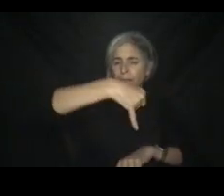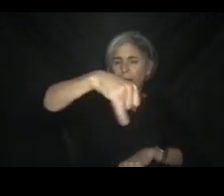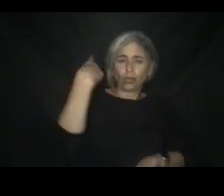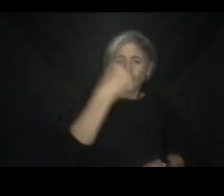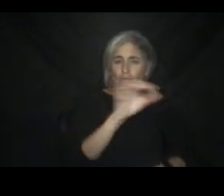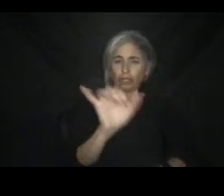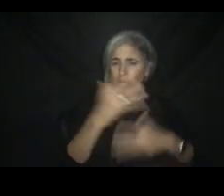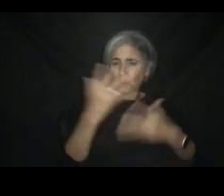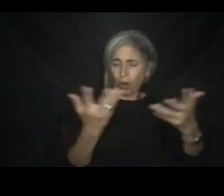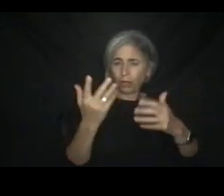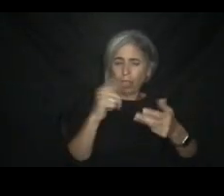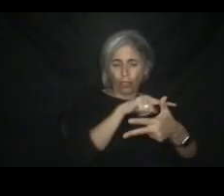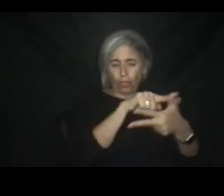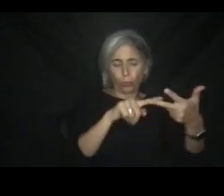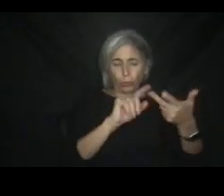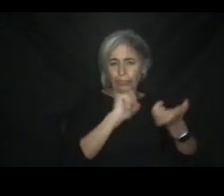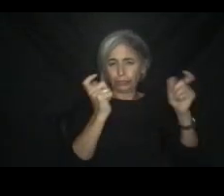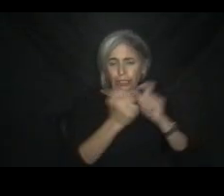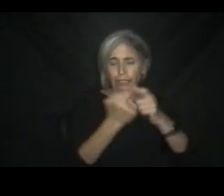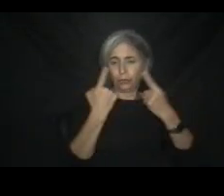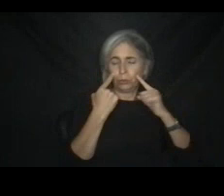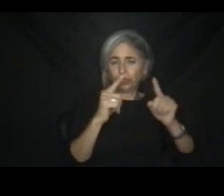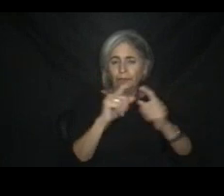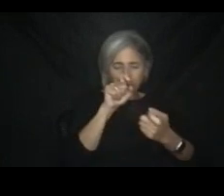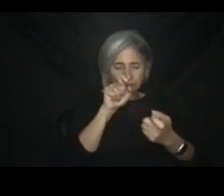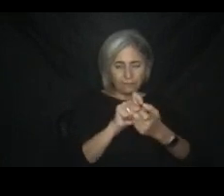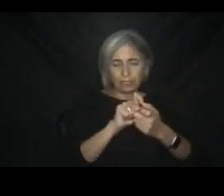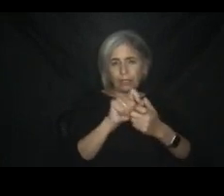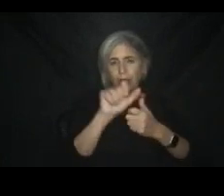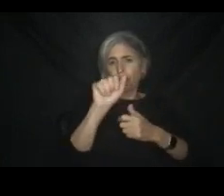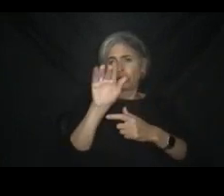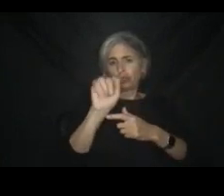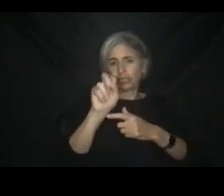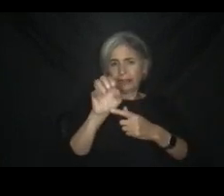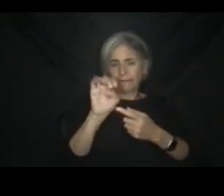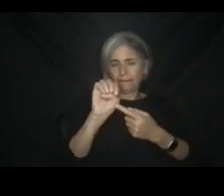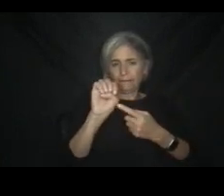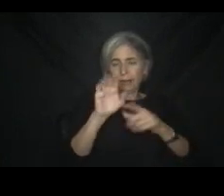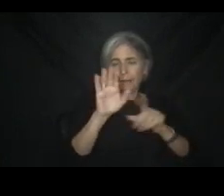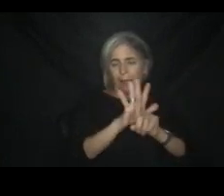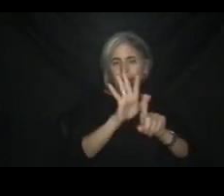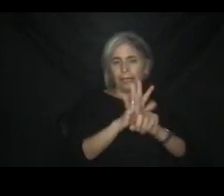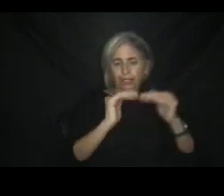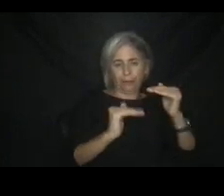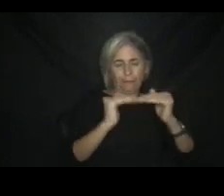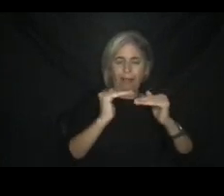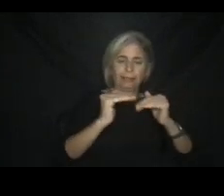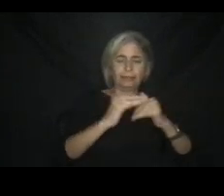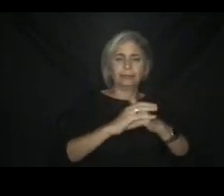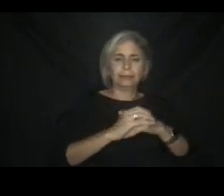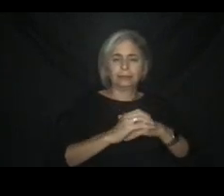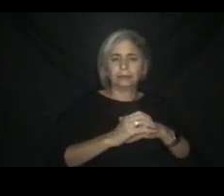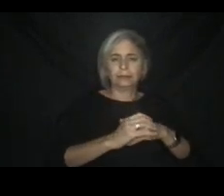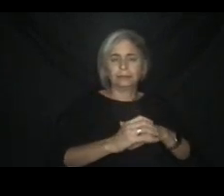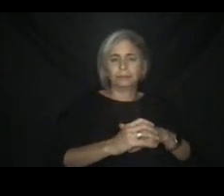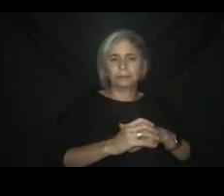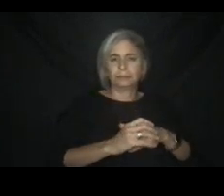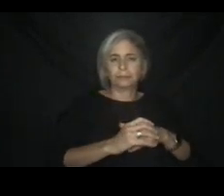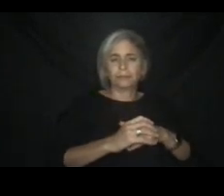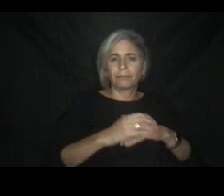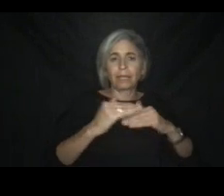just 3 areas of change to achieve this particular alternative and population balance. Next slide,